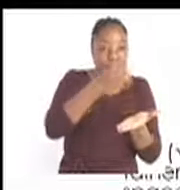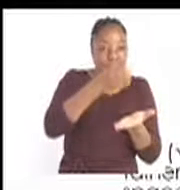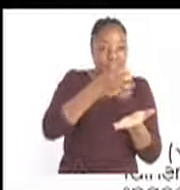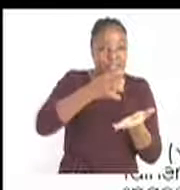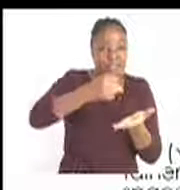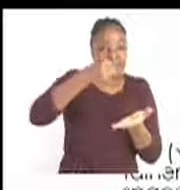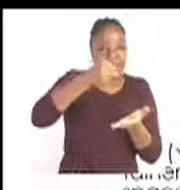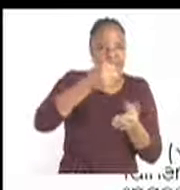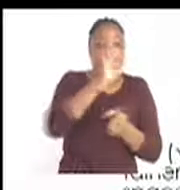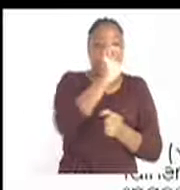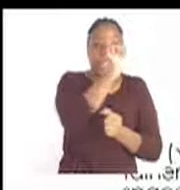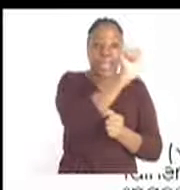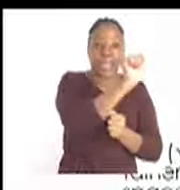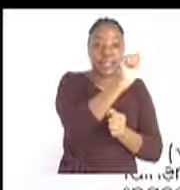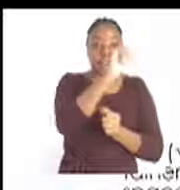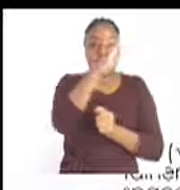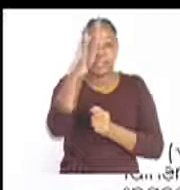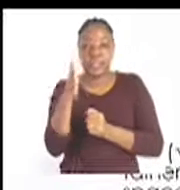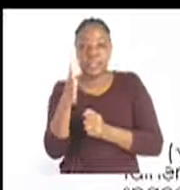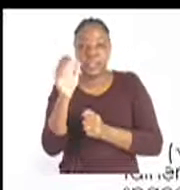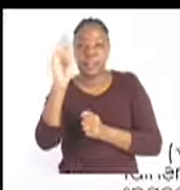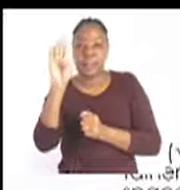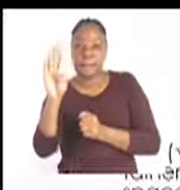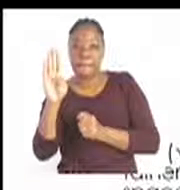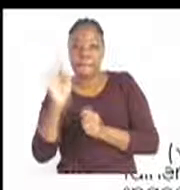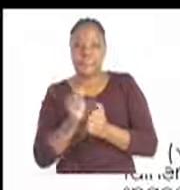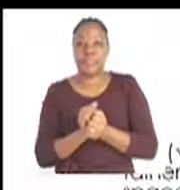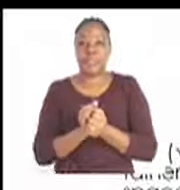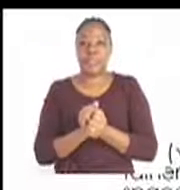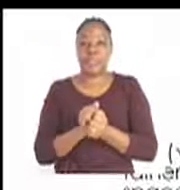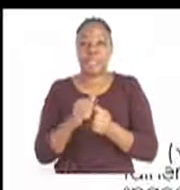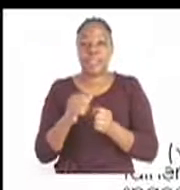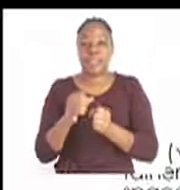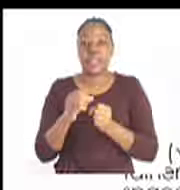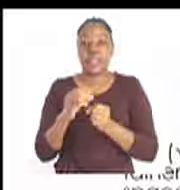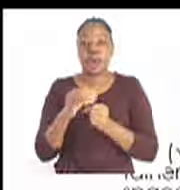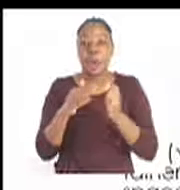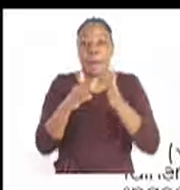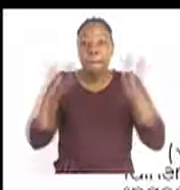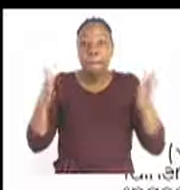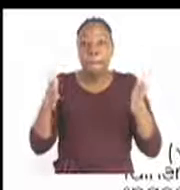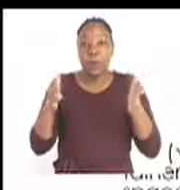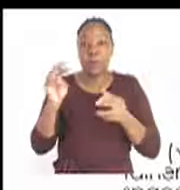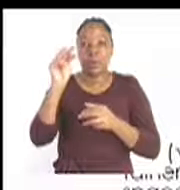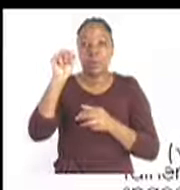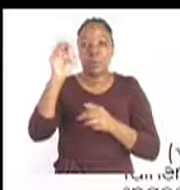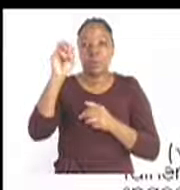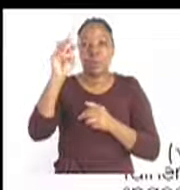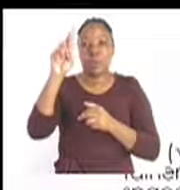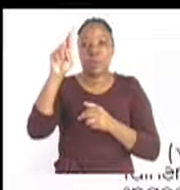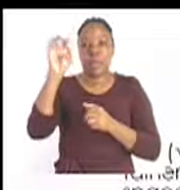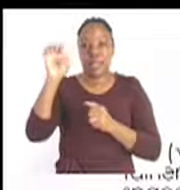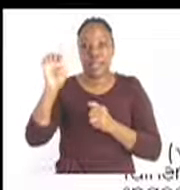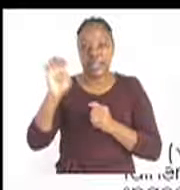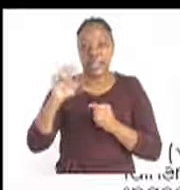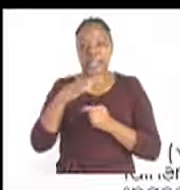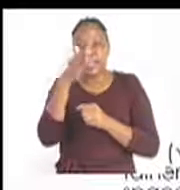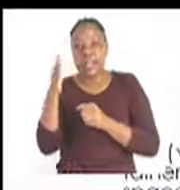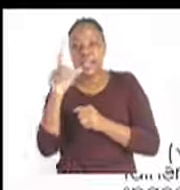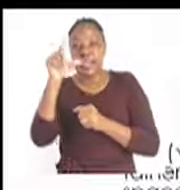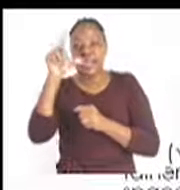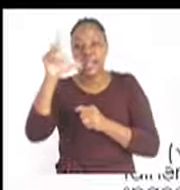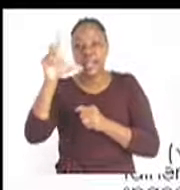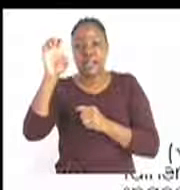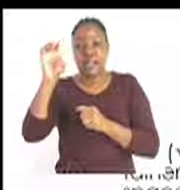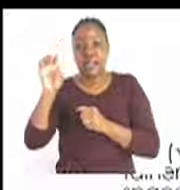B, and then the words more or less. Let's take a look at the first one. Object